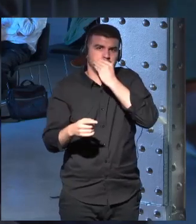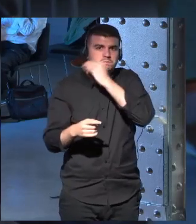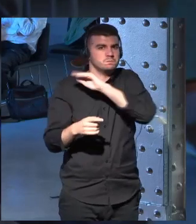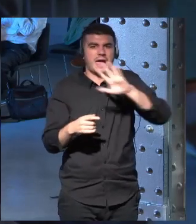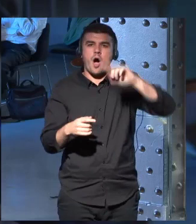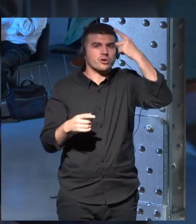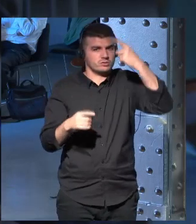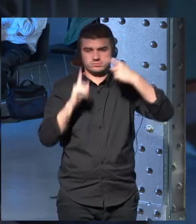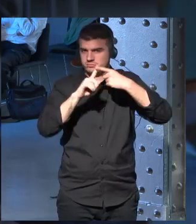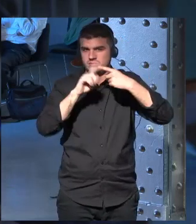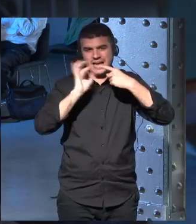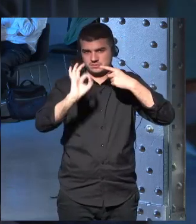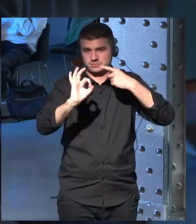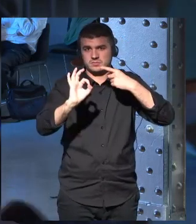that,